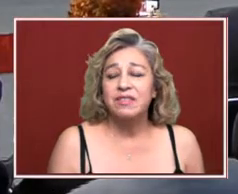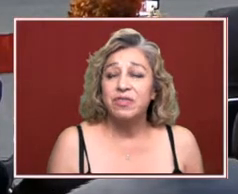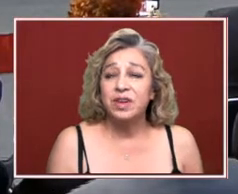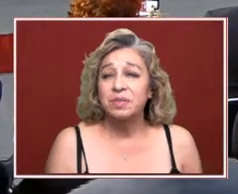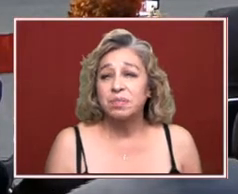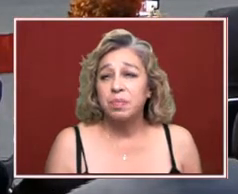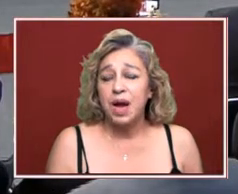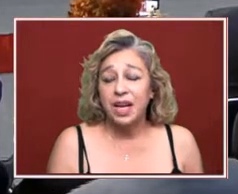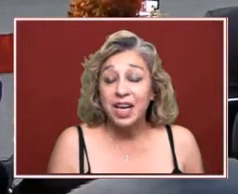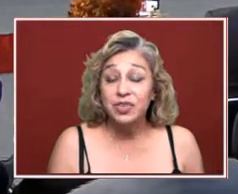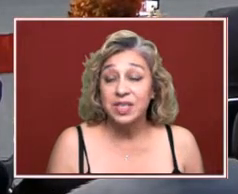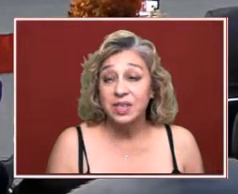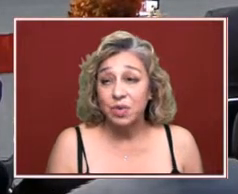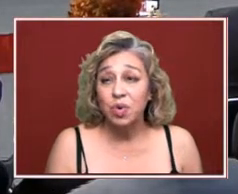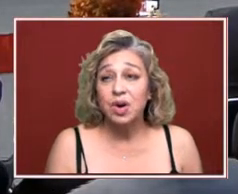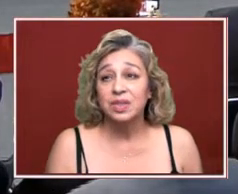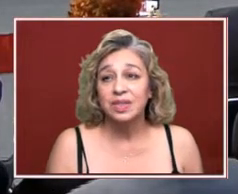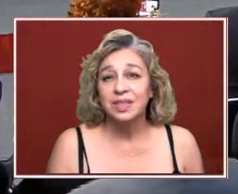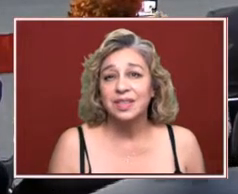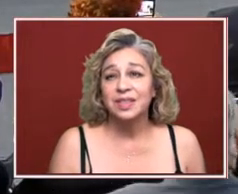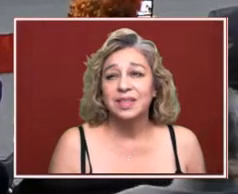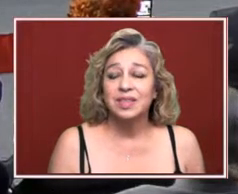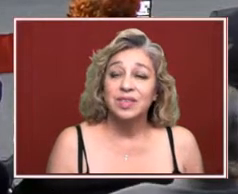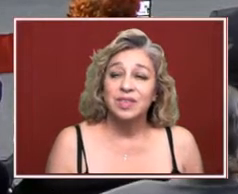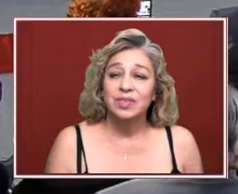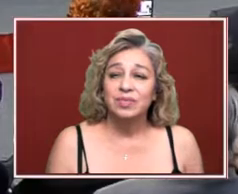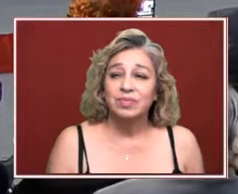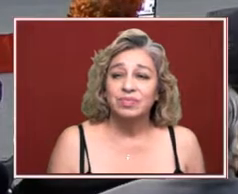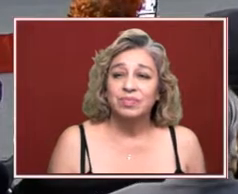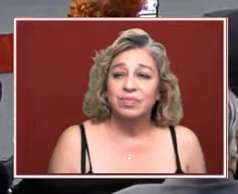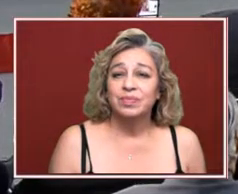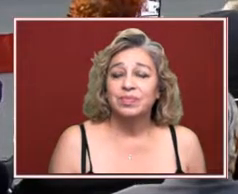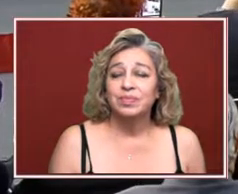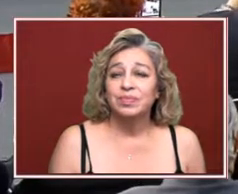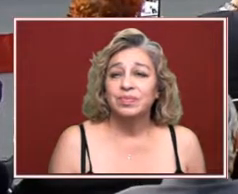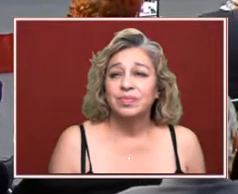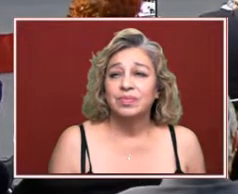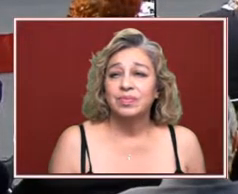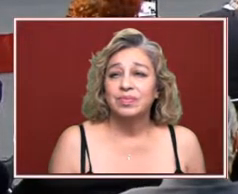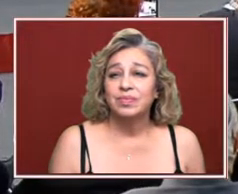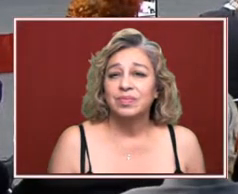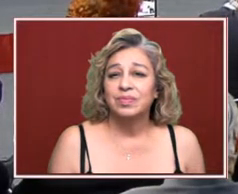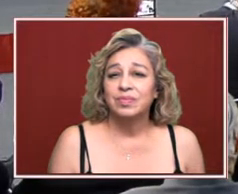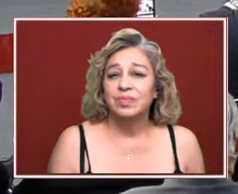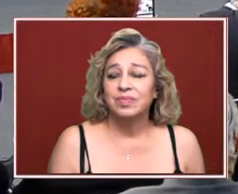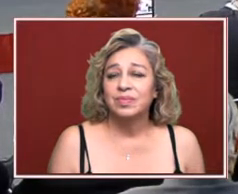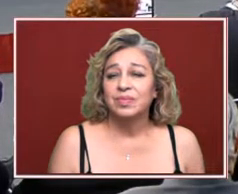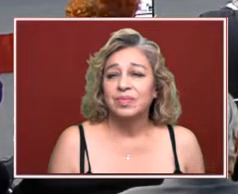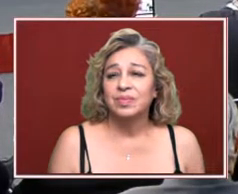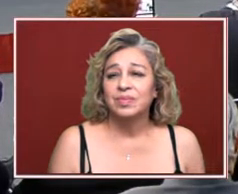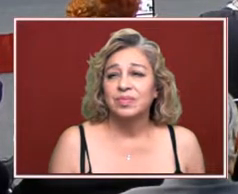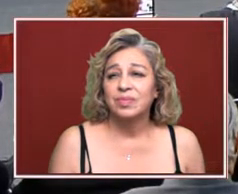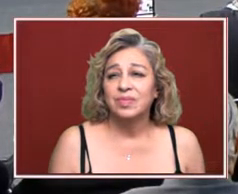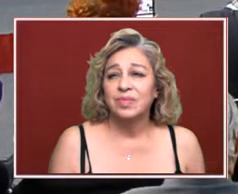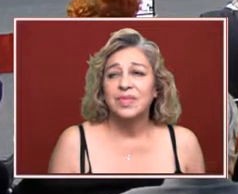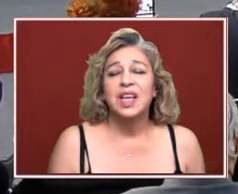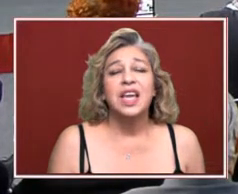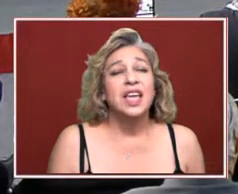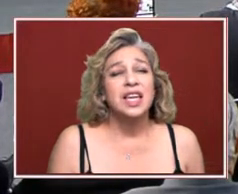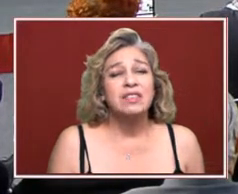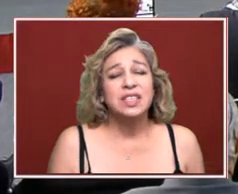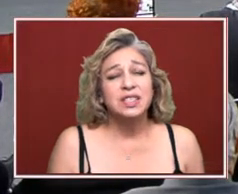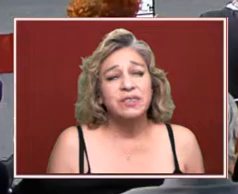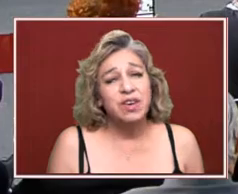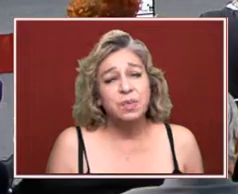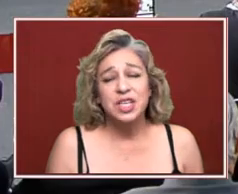in different countries of the world. Nos da mucho gusto estar con ustedes.